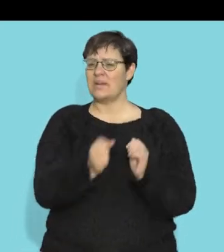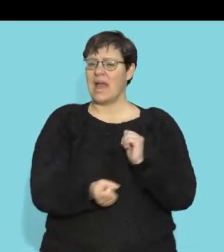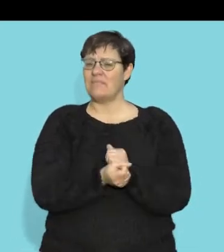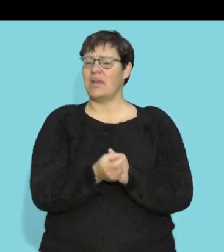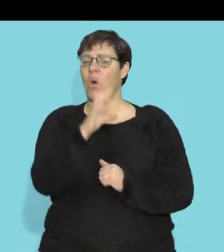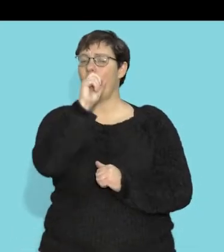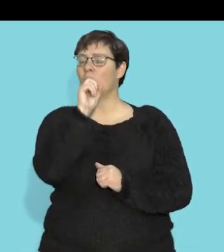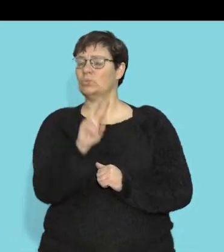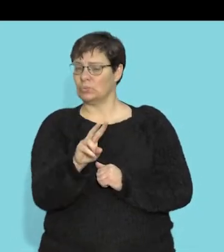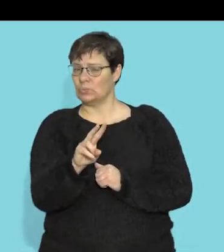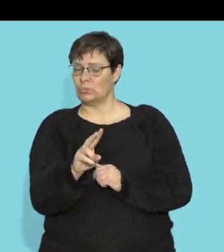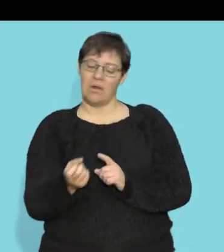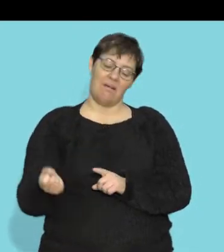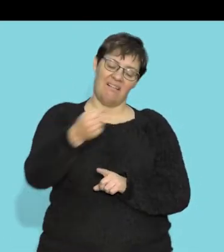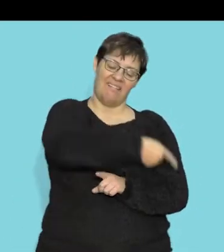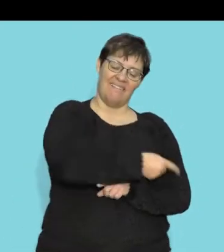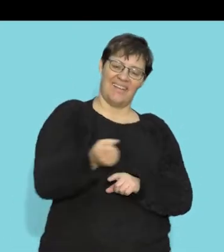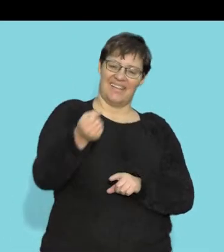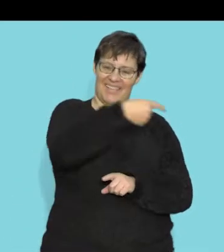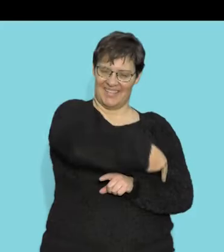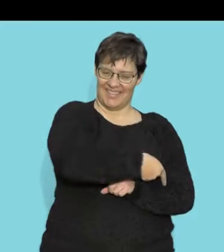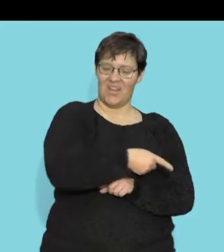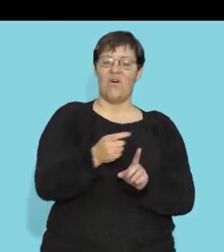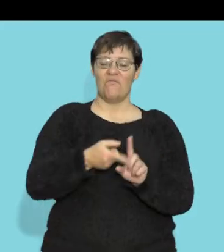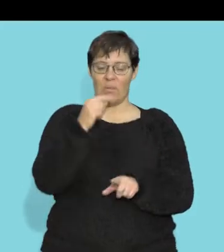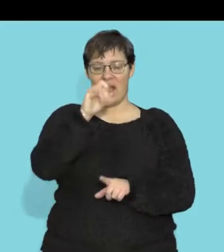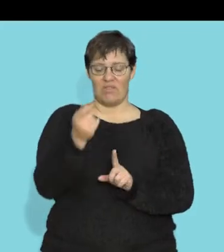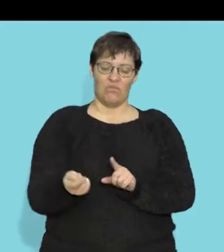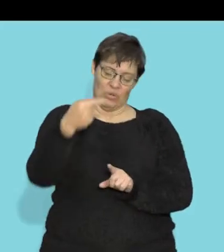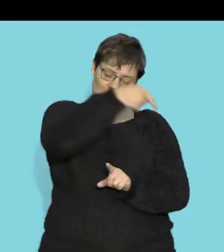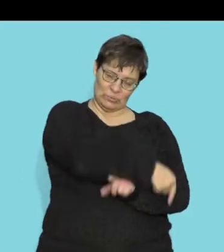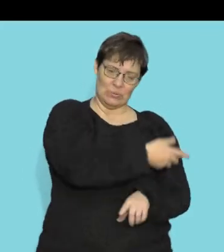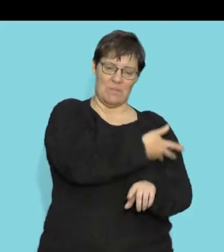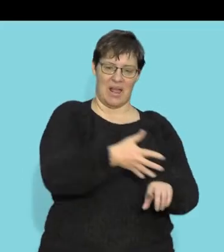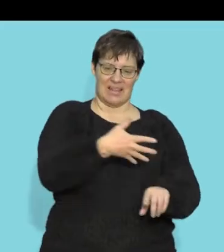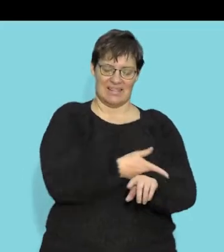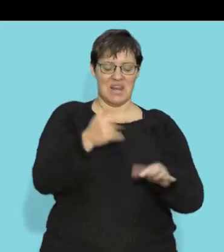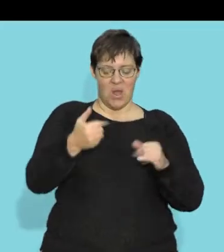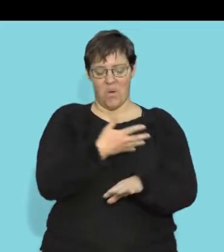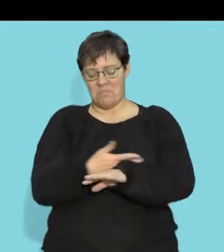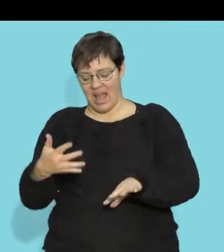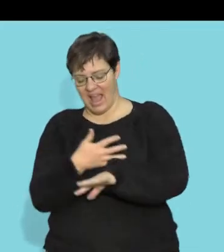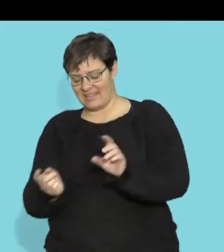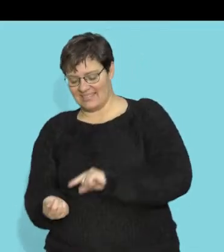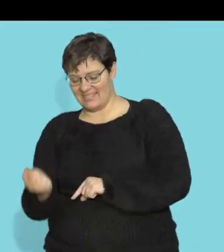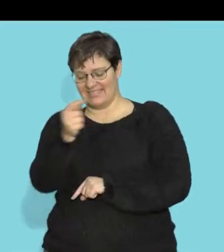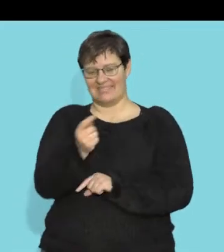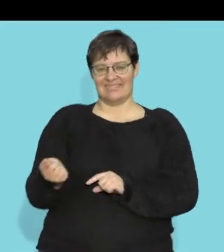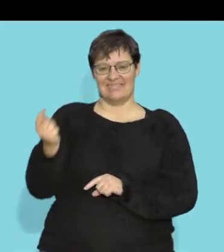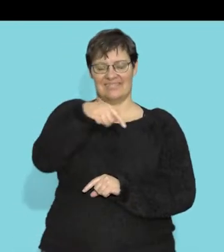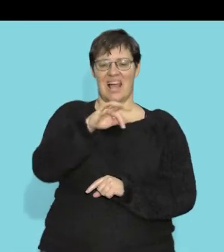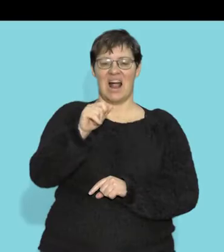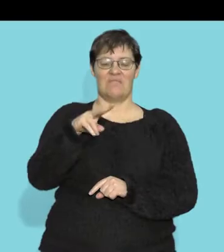was happening to the oxygen? The oxygen was moving from the alveoli to the blood. Look at my arrows